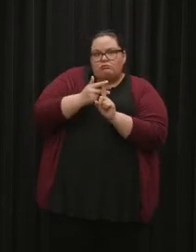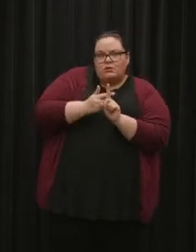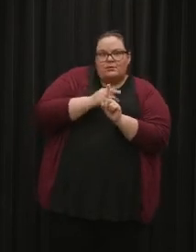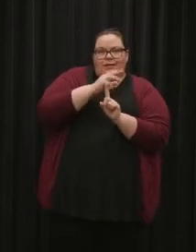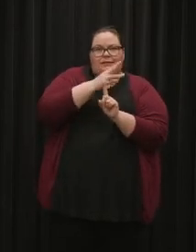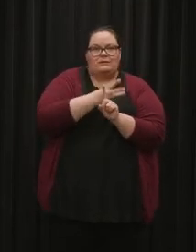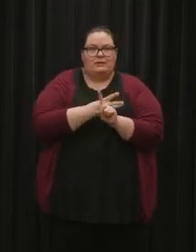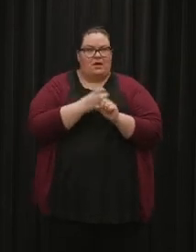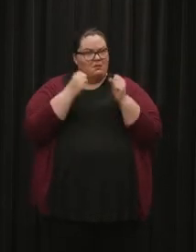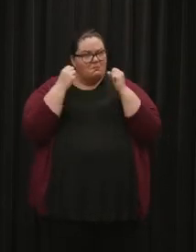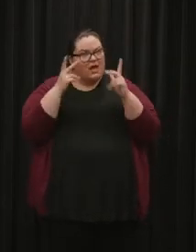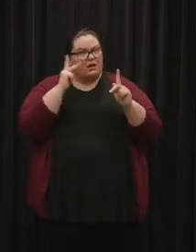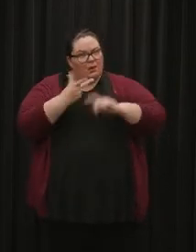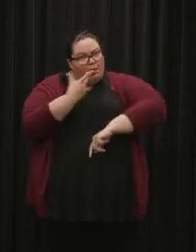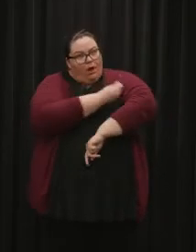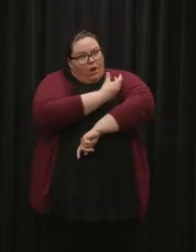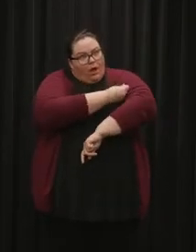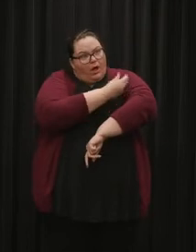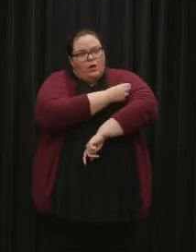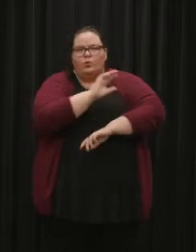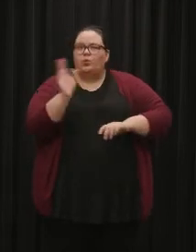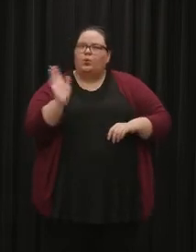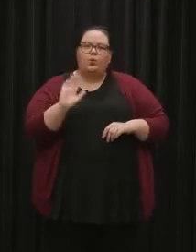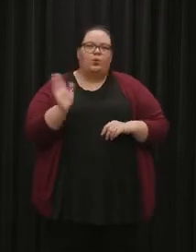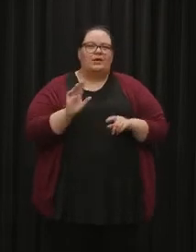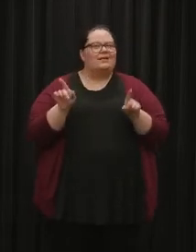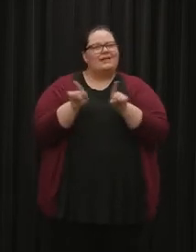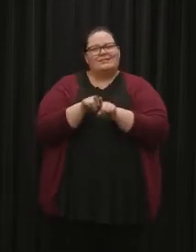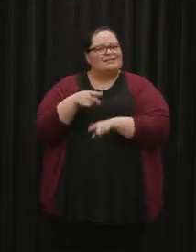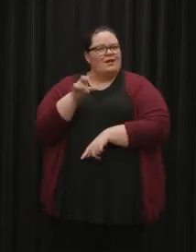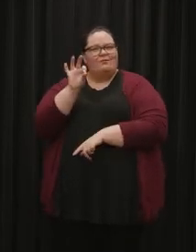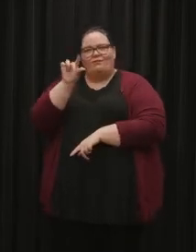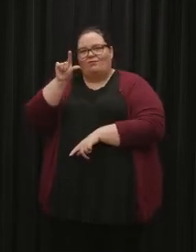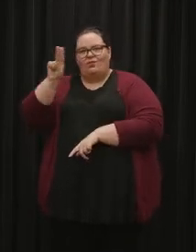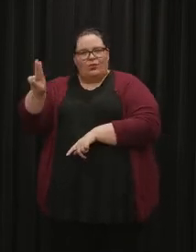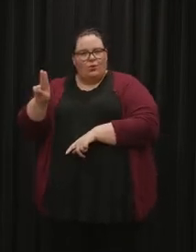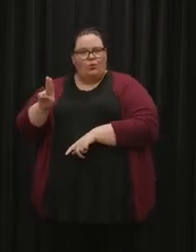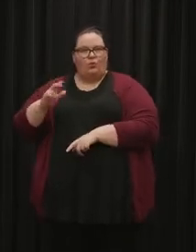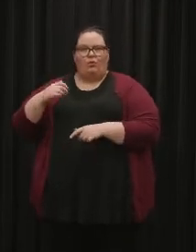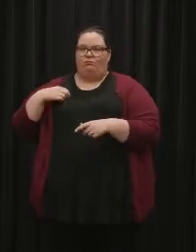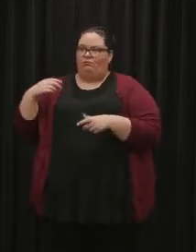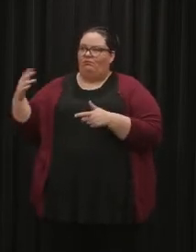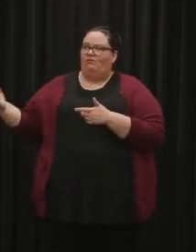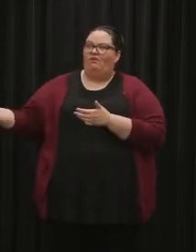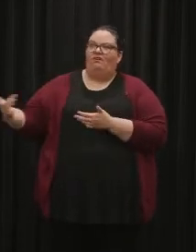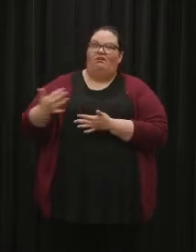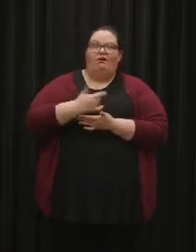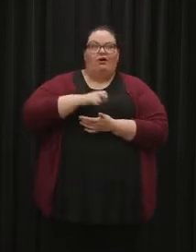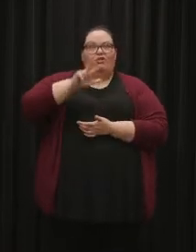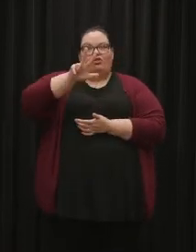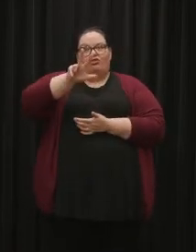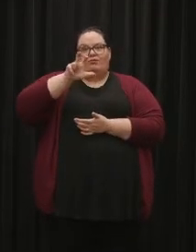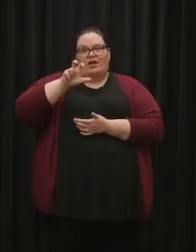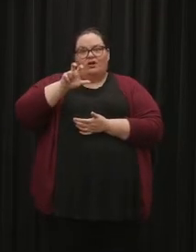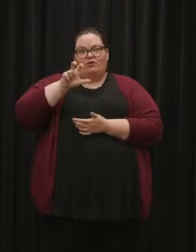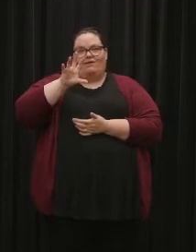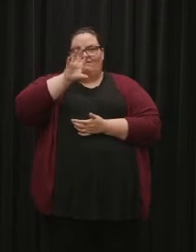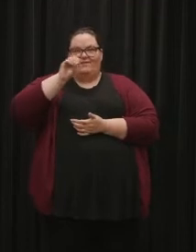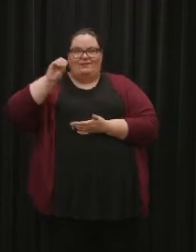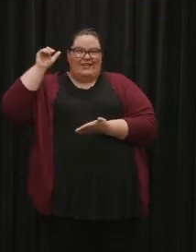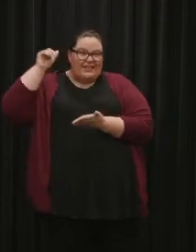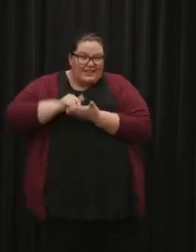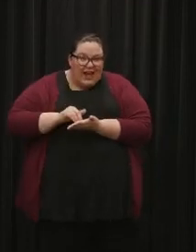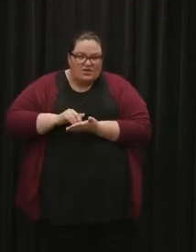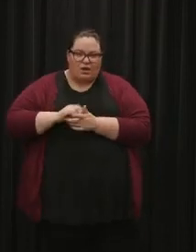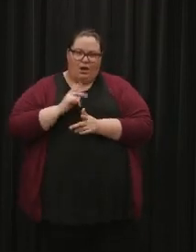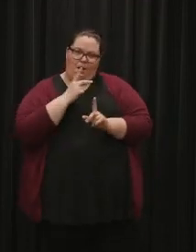there won't be large numbers of doses available, not like our flu vaccine where we have about 350,000 doses. They come in a short period of time, they're